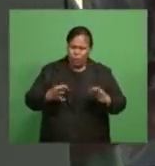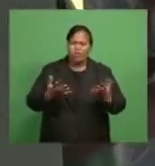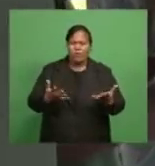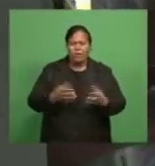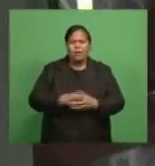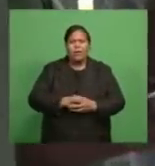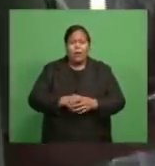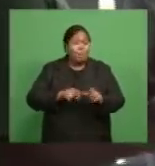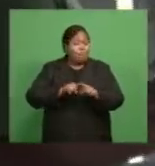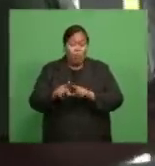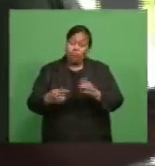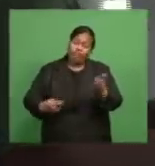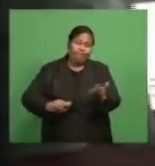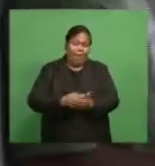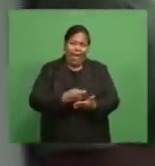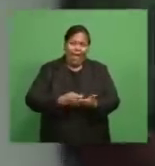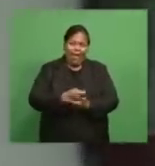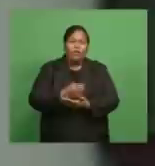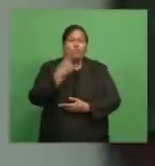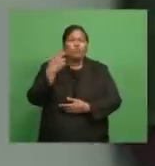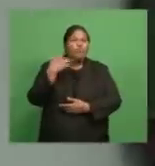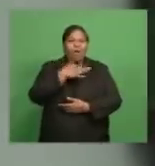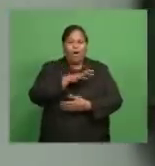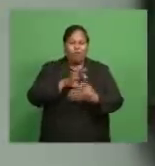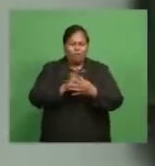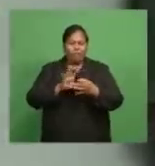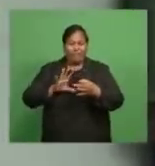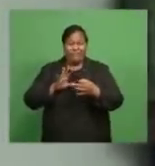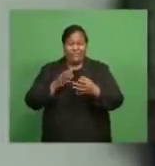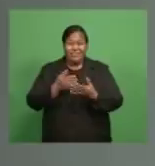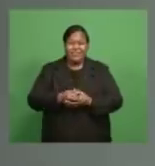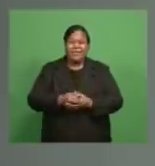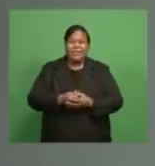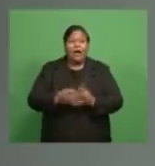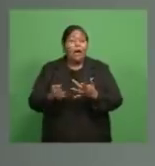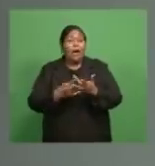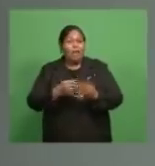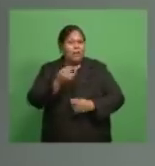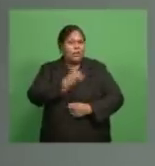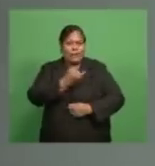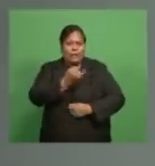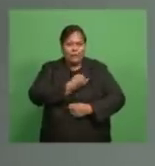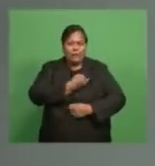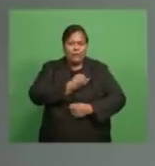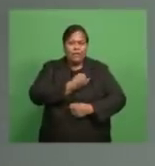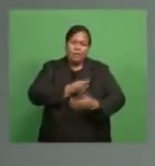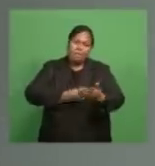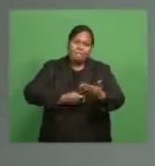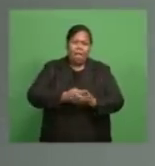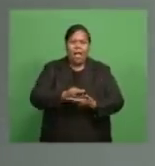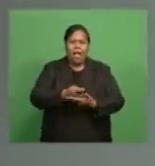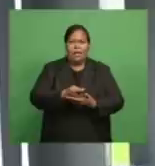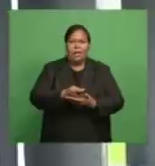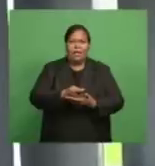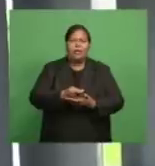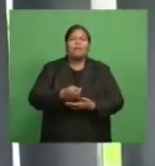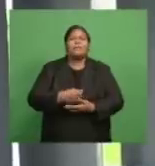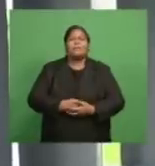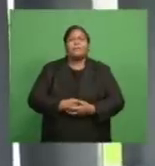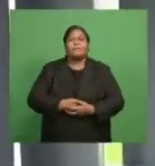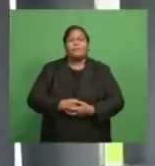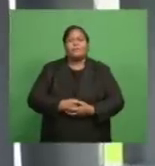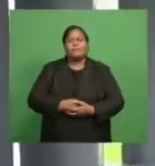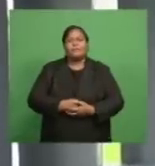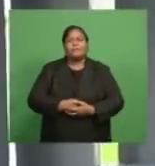to pay bail bonds of up to $200 before they were released. Others pleaded guilty to their charges and were imposed fines.